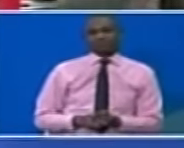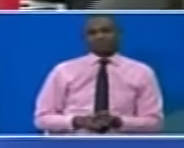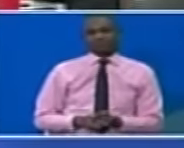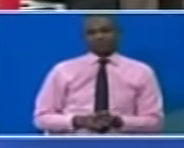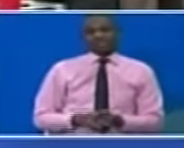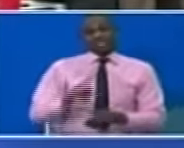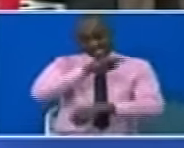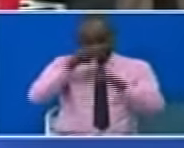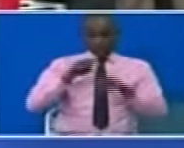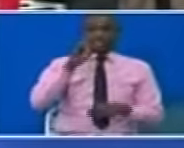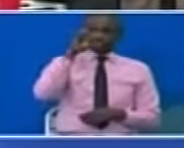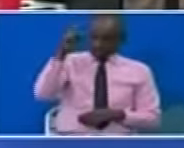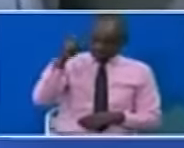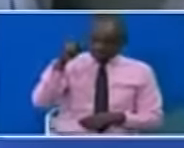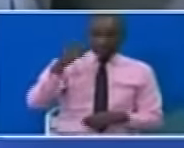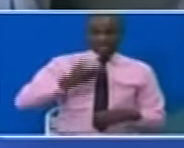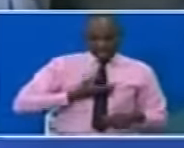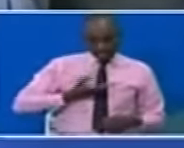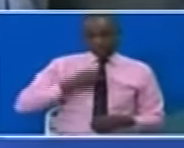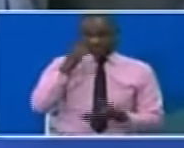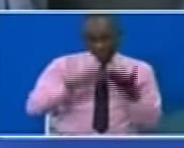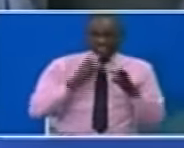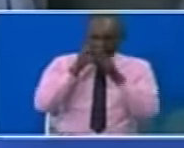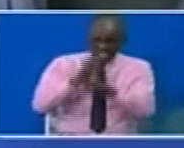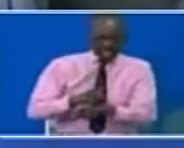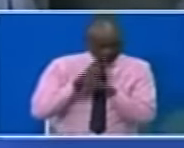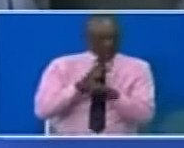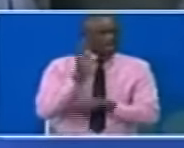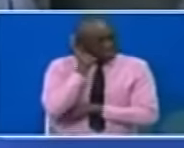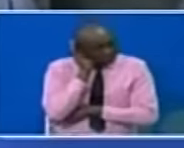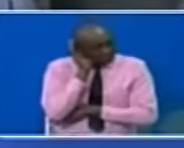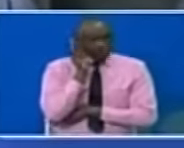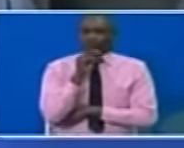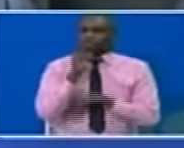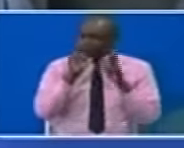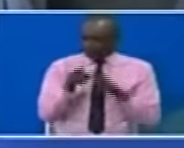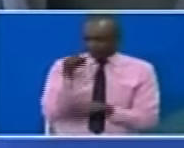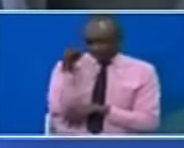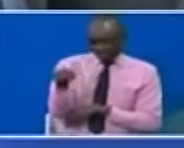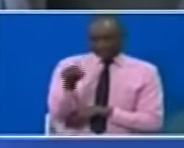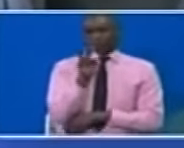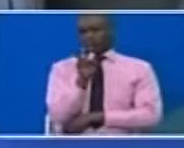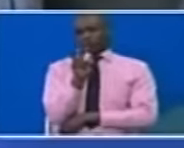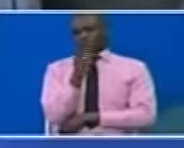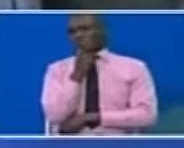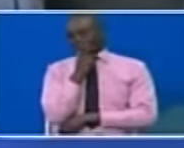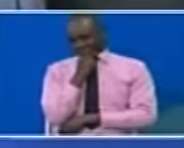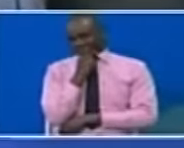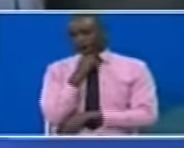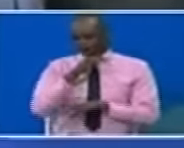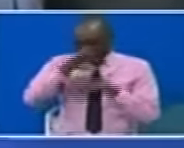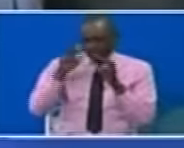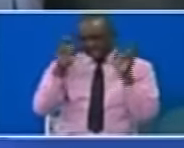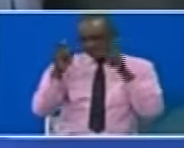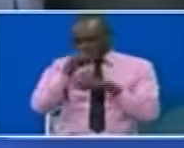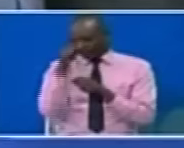The National Executive Council, NEC, having carefully listened to the report and very carefully looked at all the